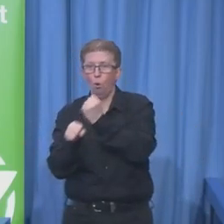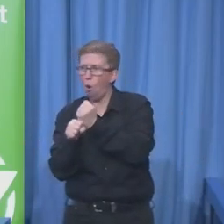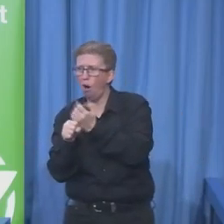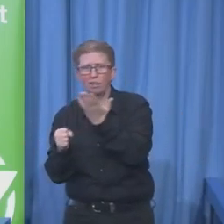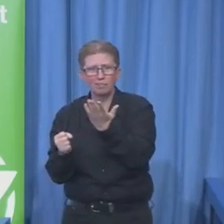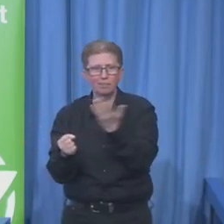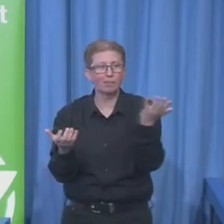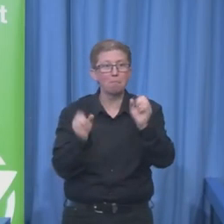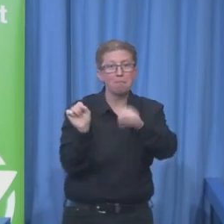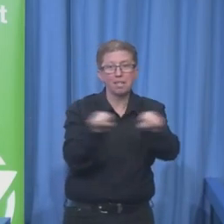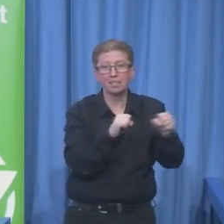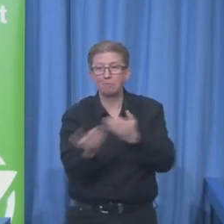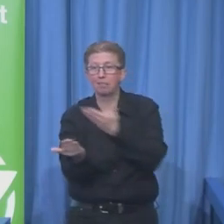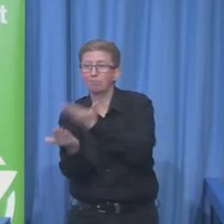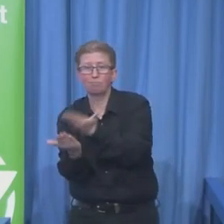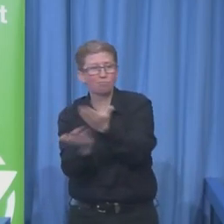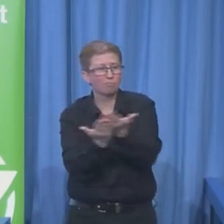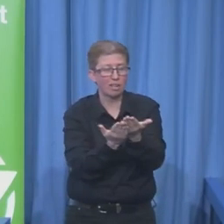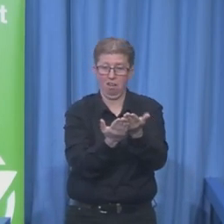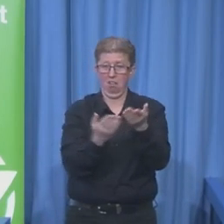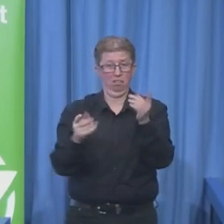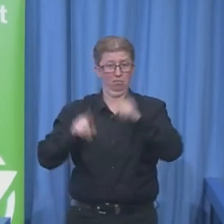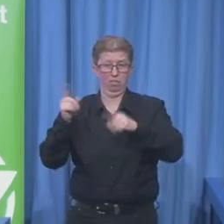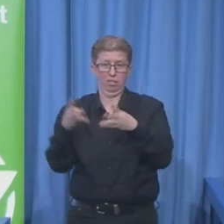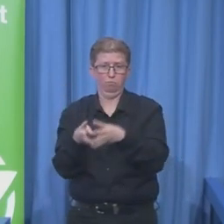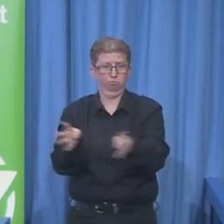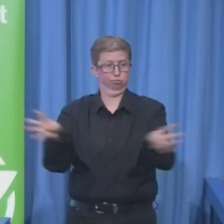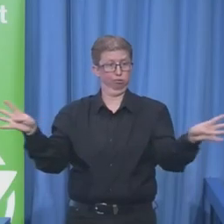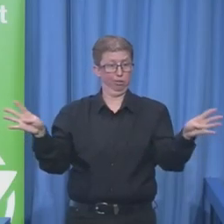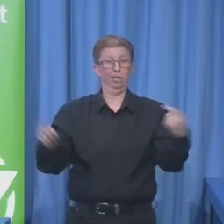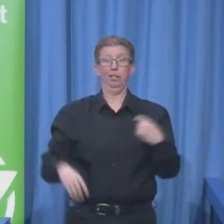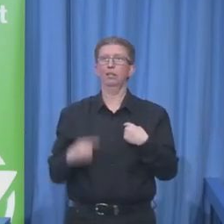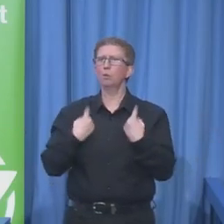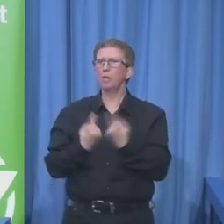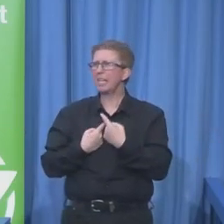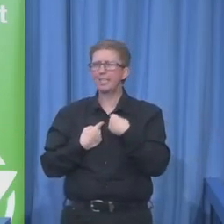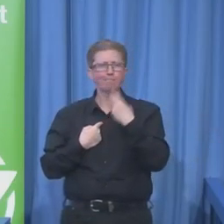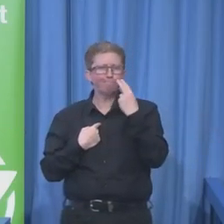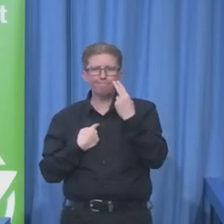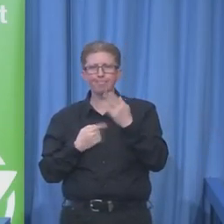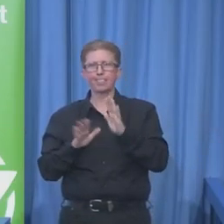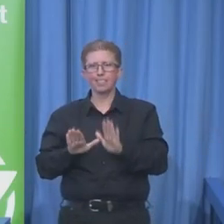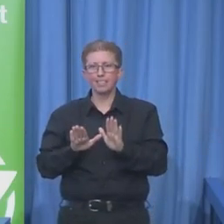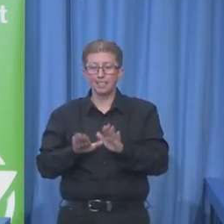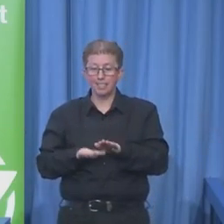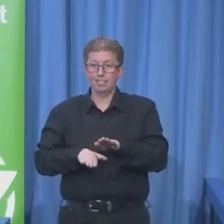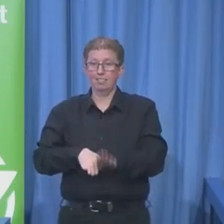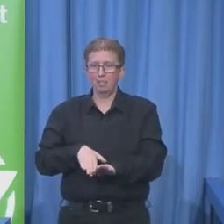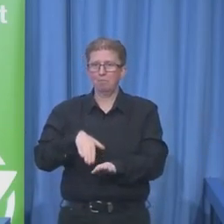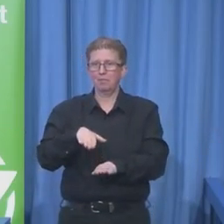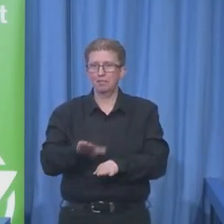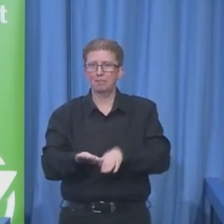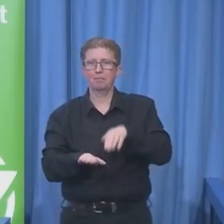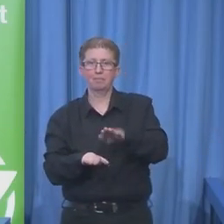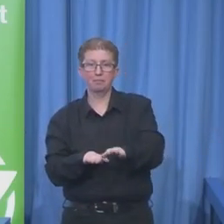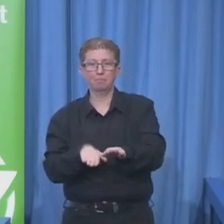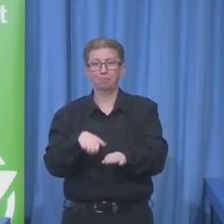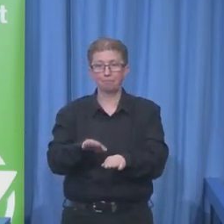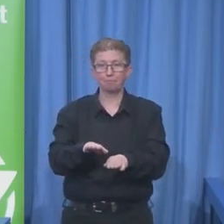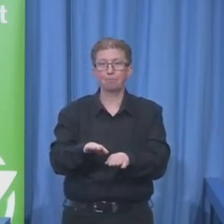that we work with step-by-step solutions, meaning starting where the person wants to start and also with the